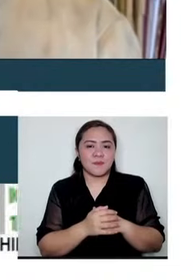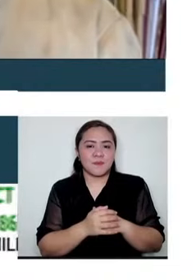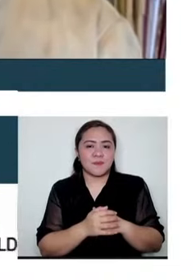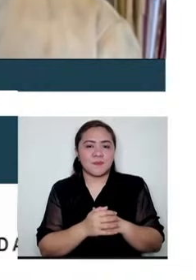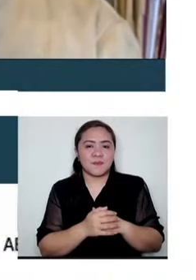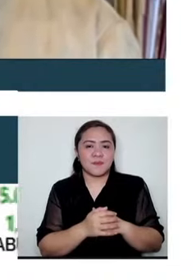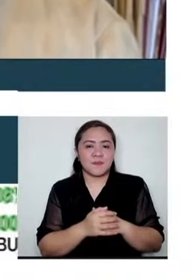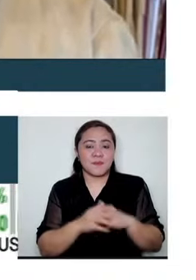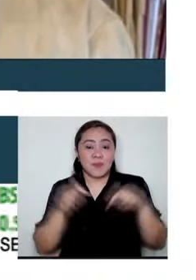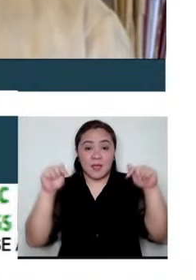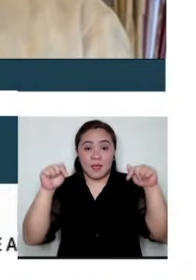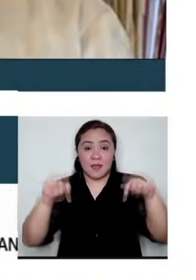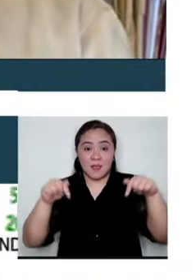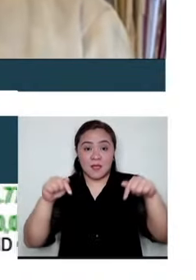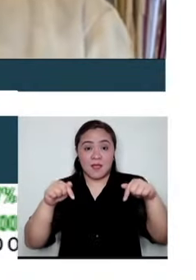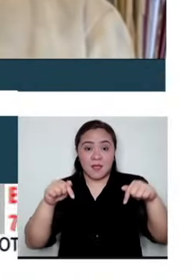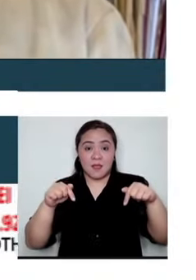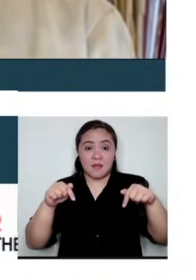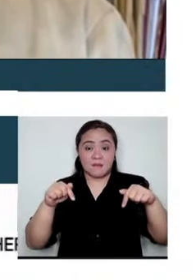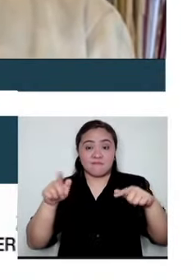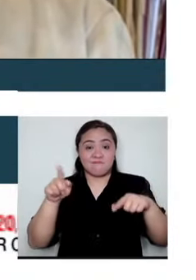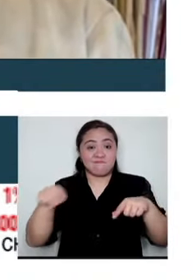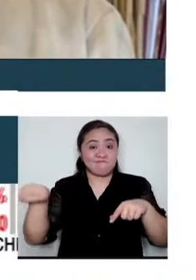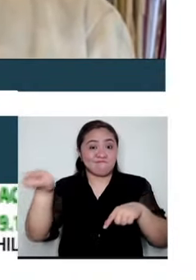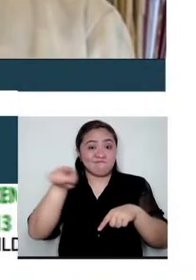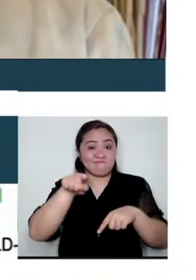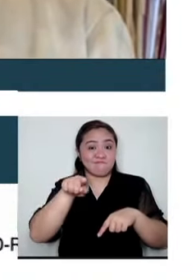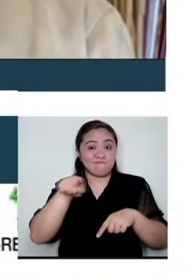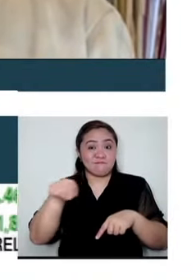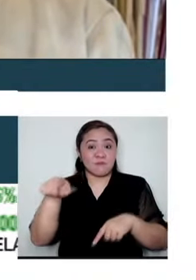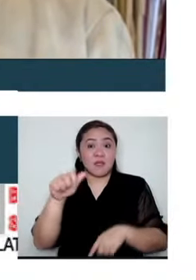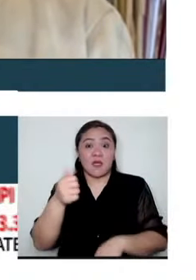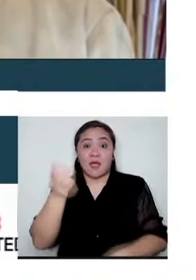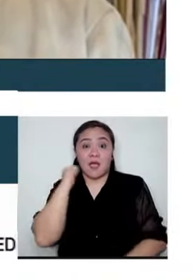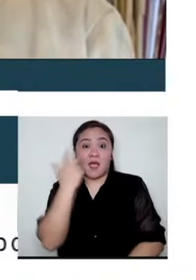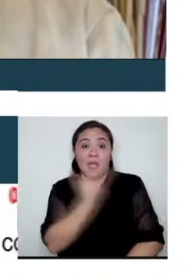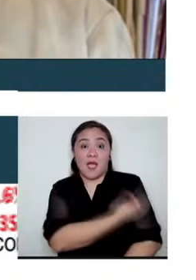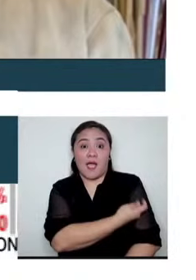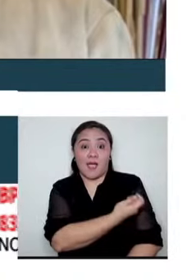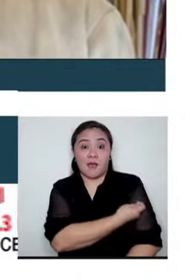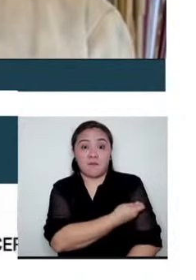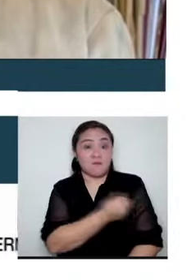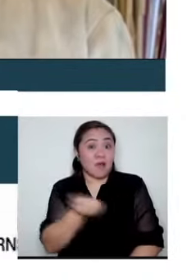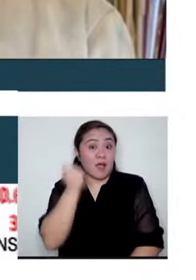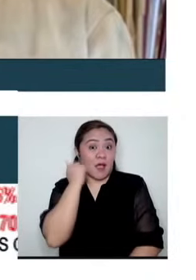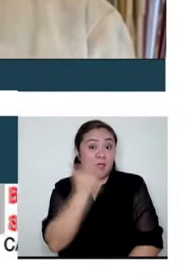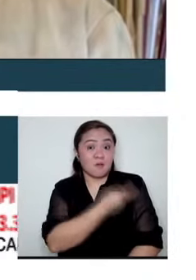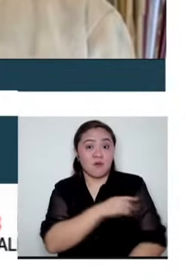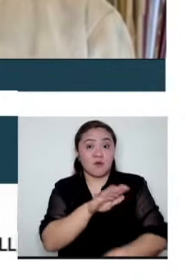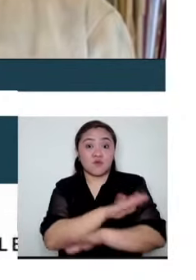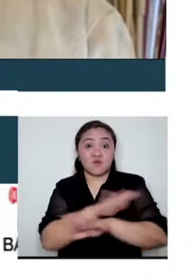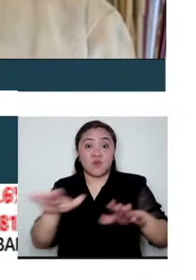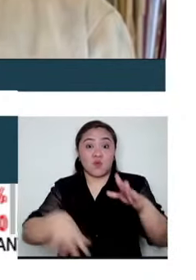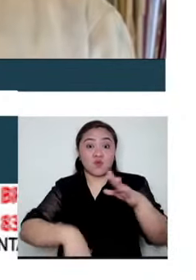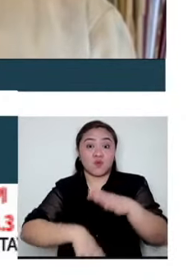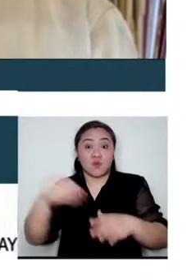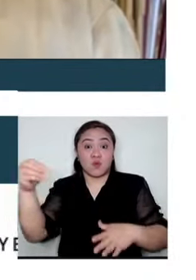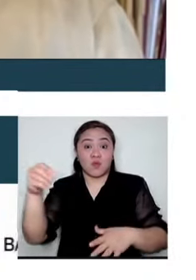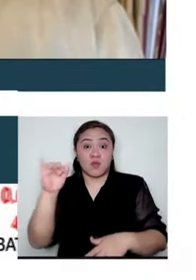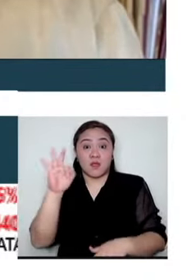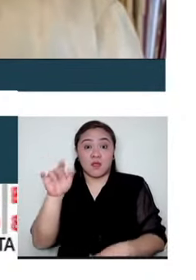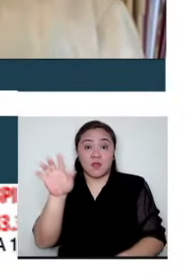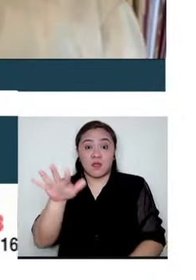ito ngayong ayaw magpabahuna, sinasabi ko sa inyo, huwag kayong lumabas ng bahay ninyo, kasi kapag lumabas